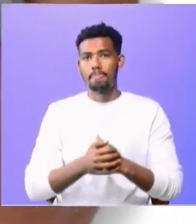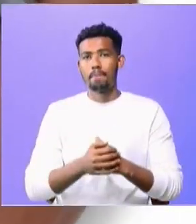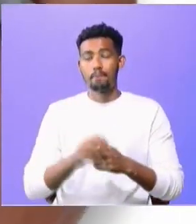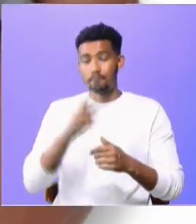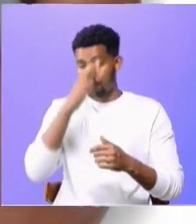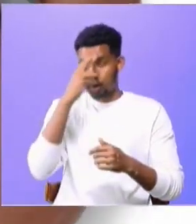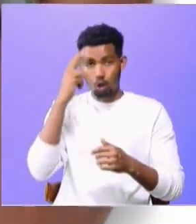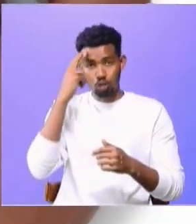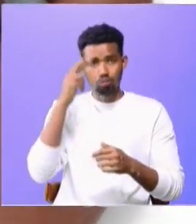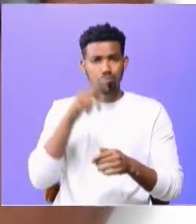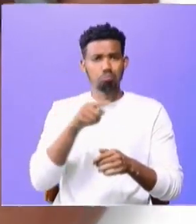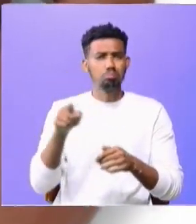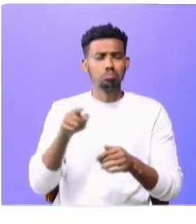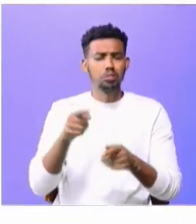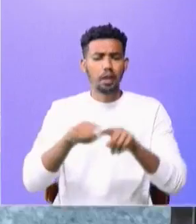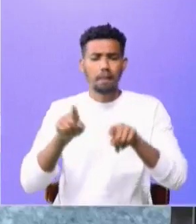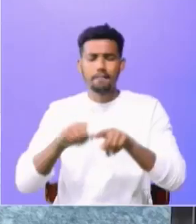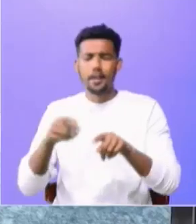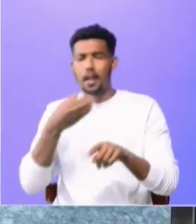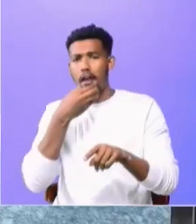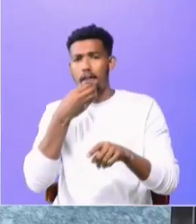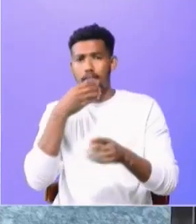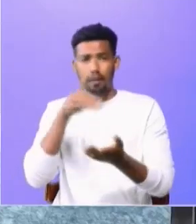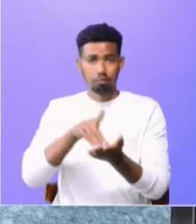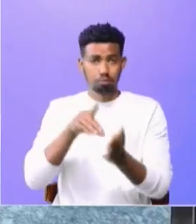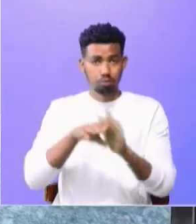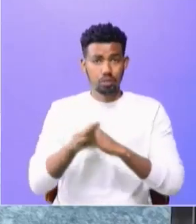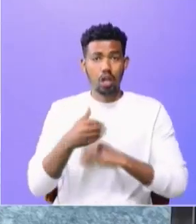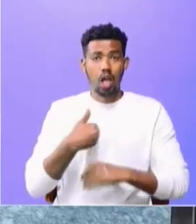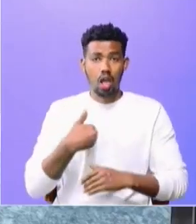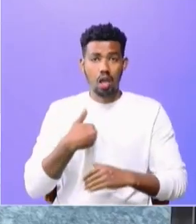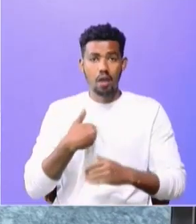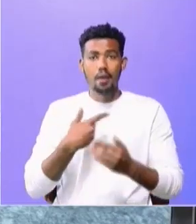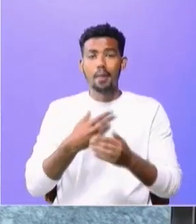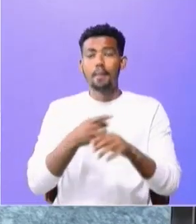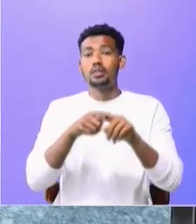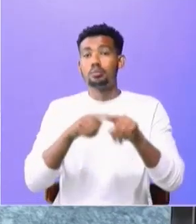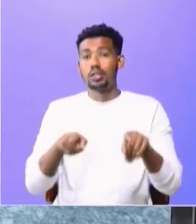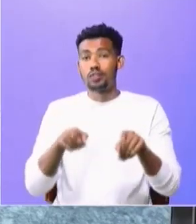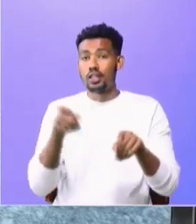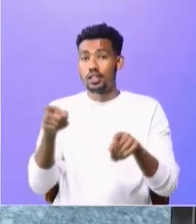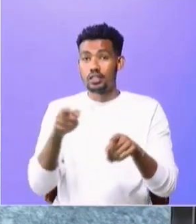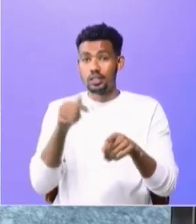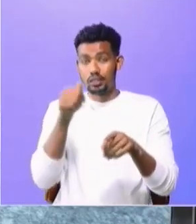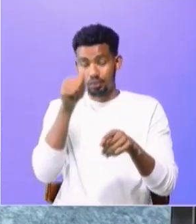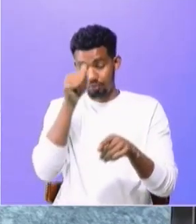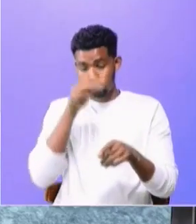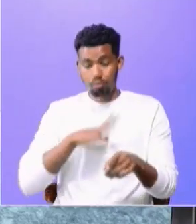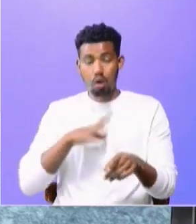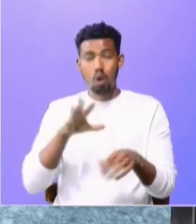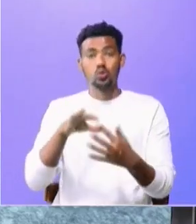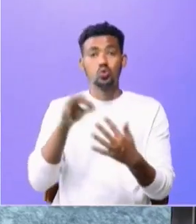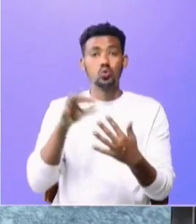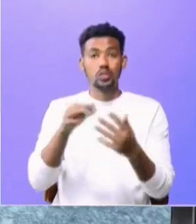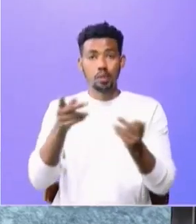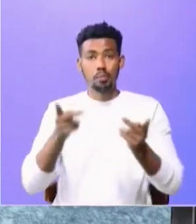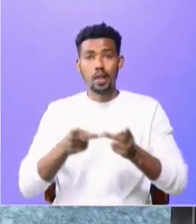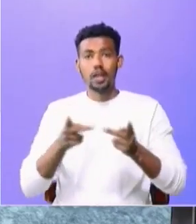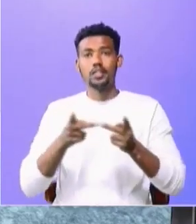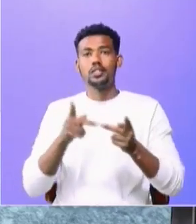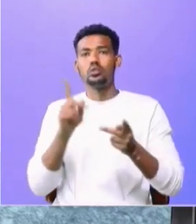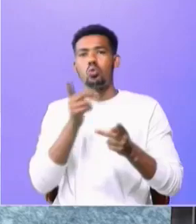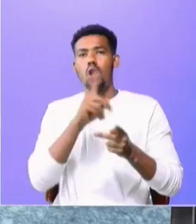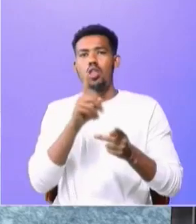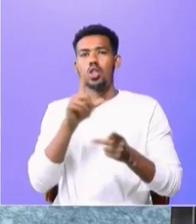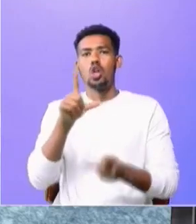Because there are different cafes in the cities, but specifically this person chose the place. It's called London